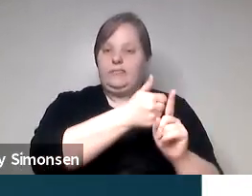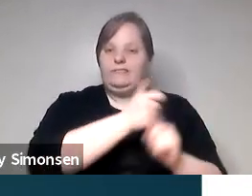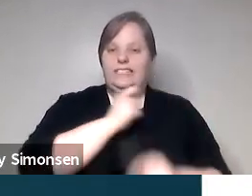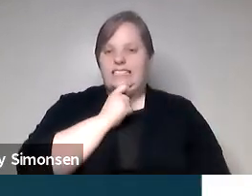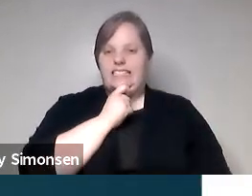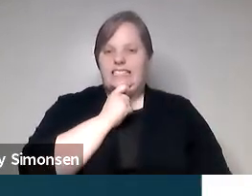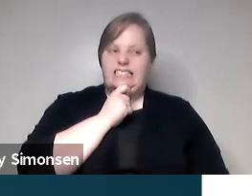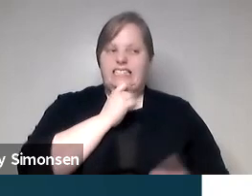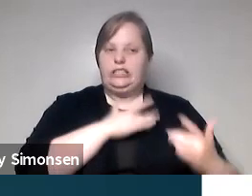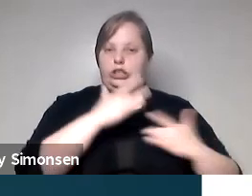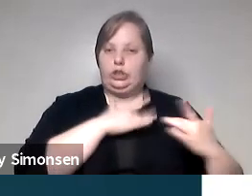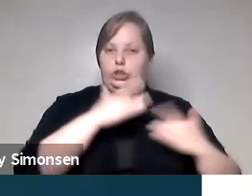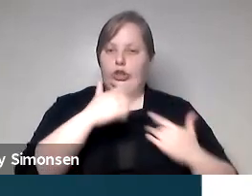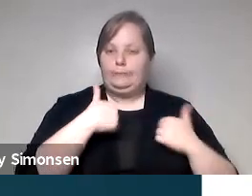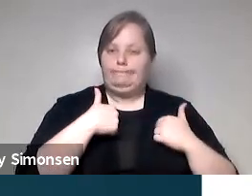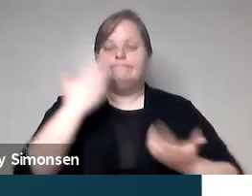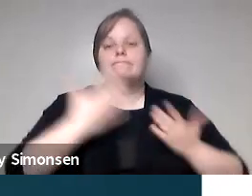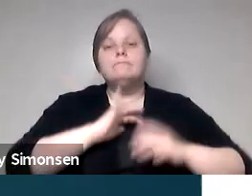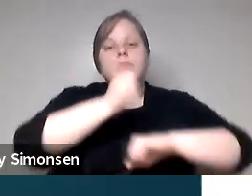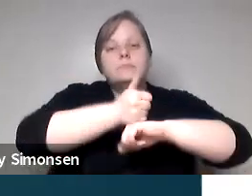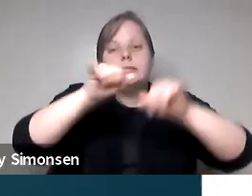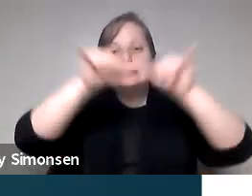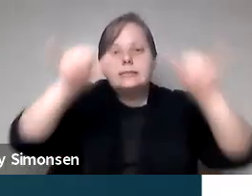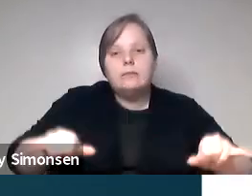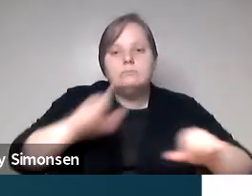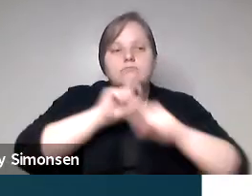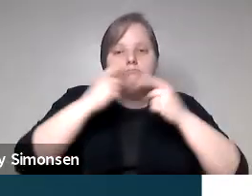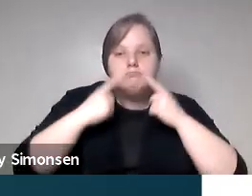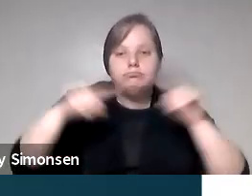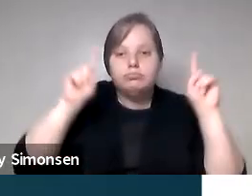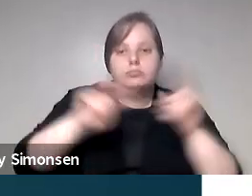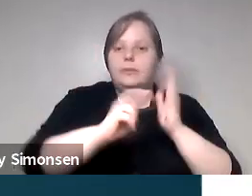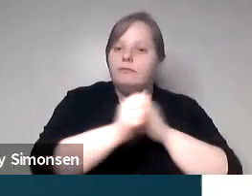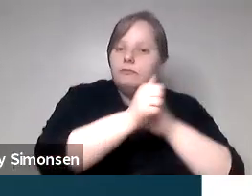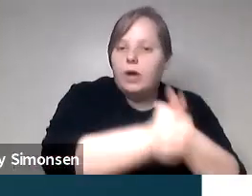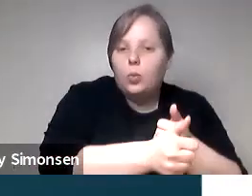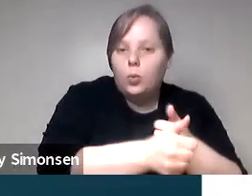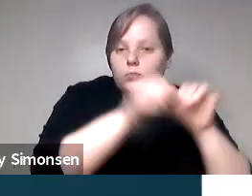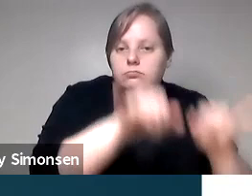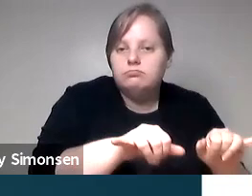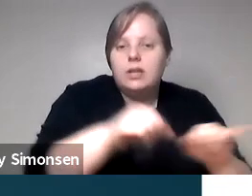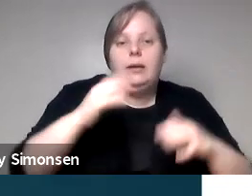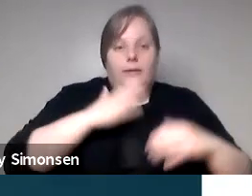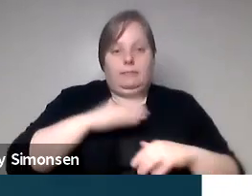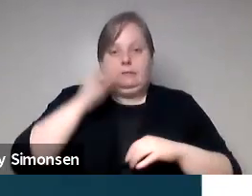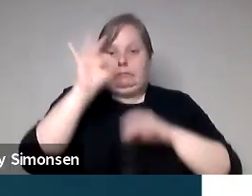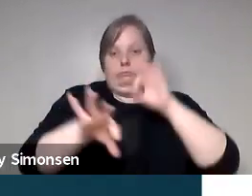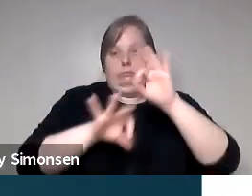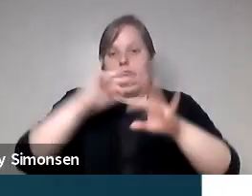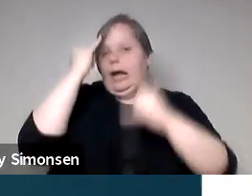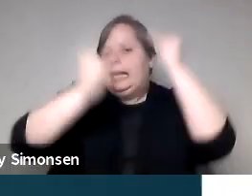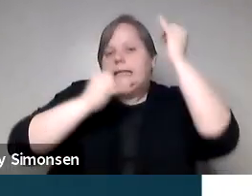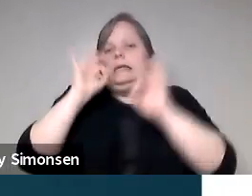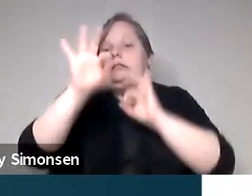some concerns, and you have a system that is working, stick with that. These are, again, just ideas for